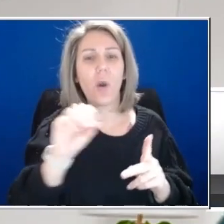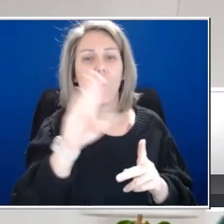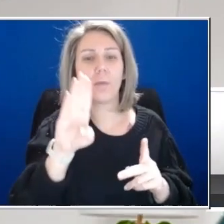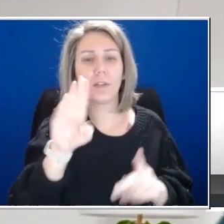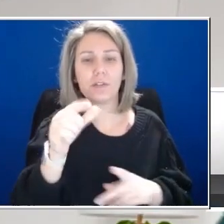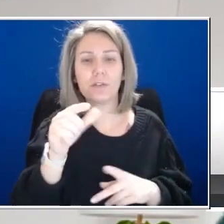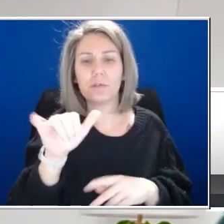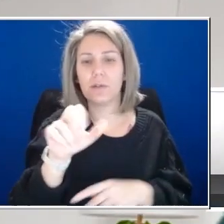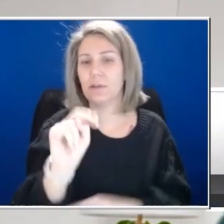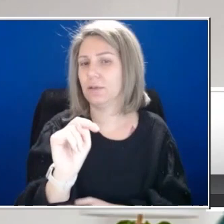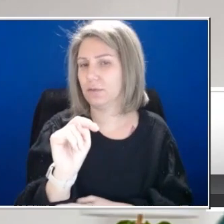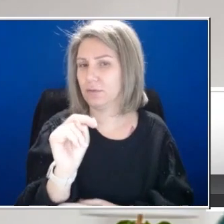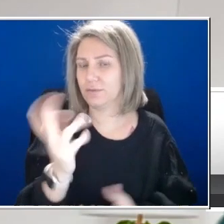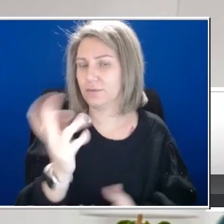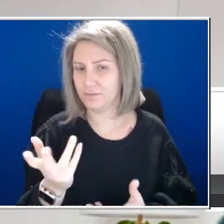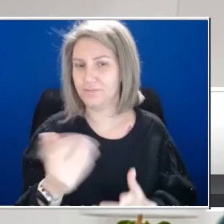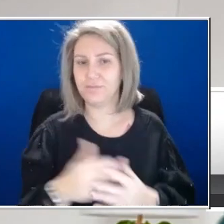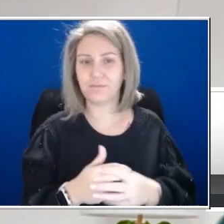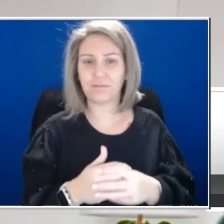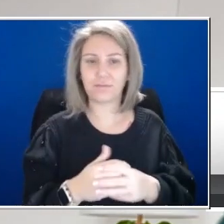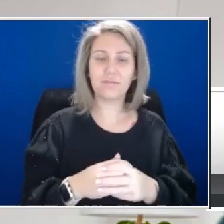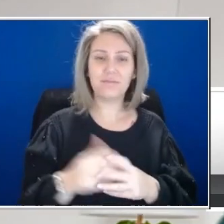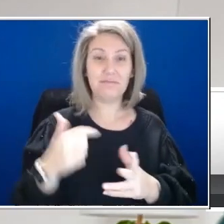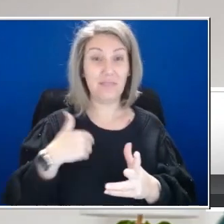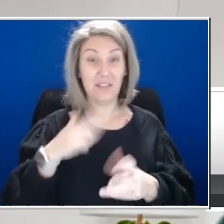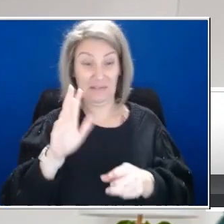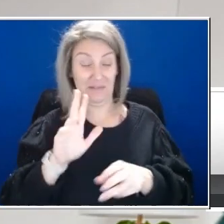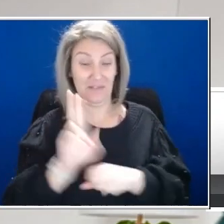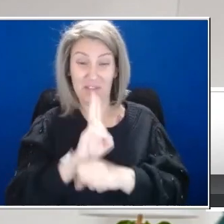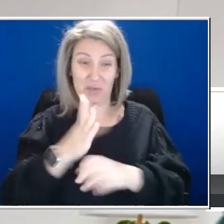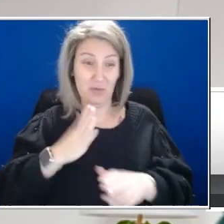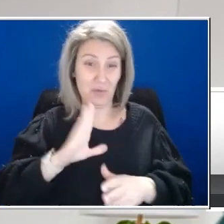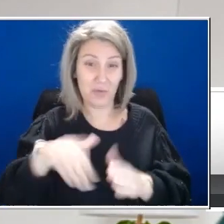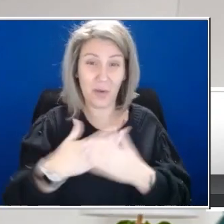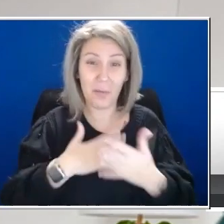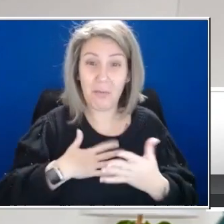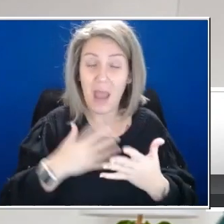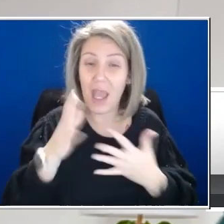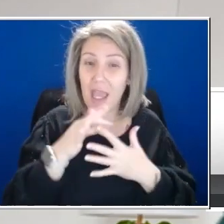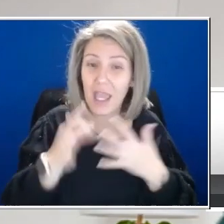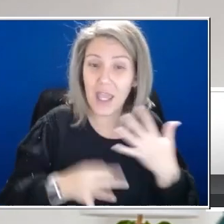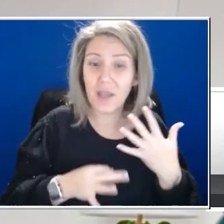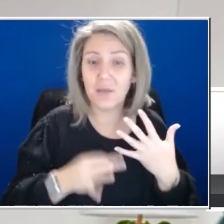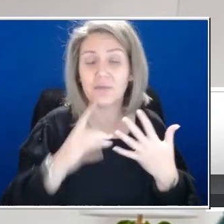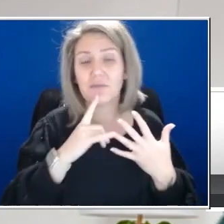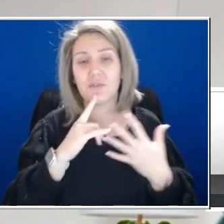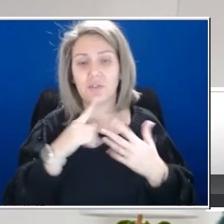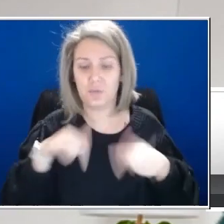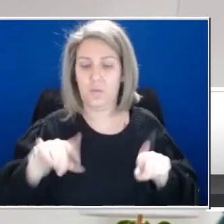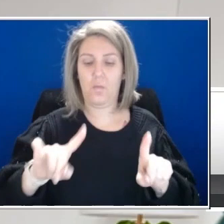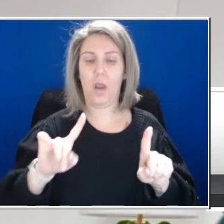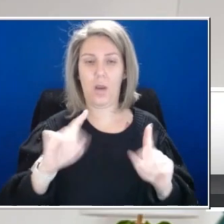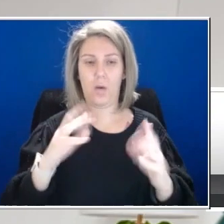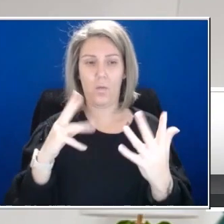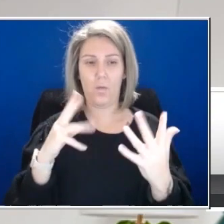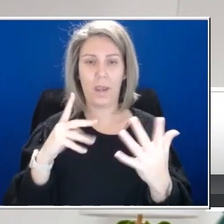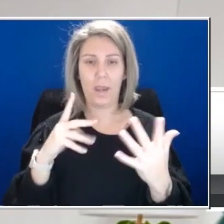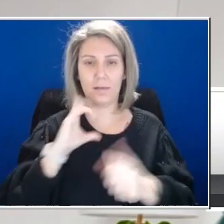because I've exhausted all my options. And so in the time that I was waiting to get that